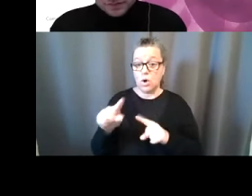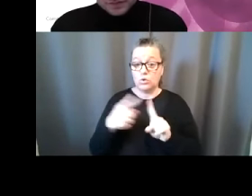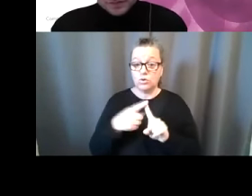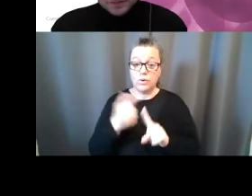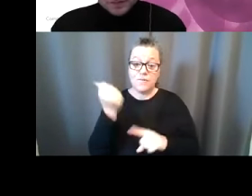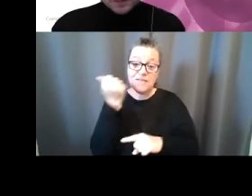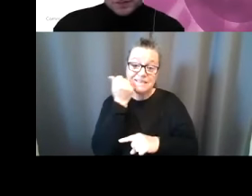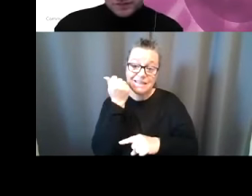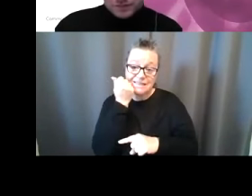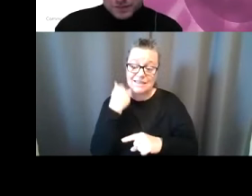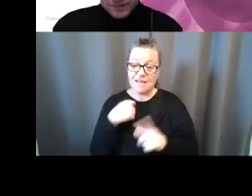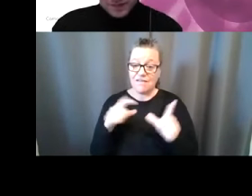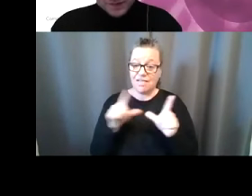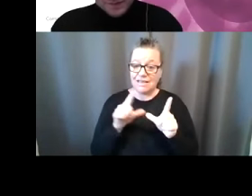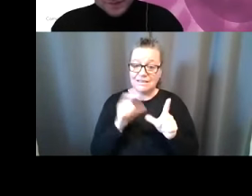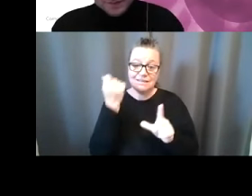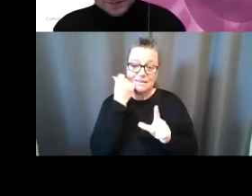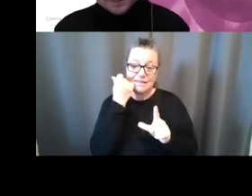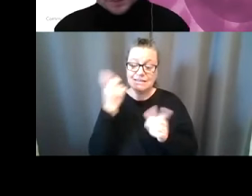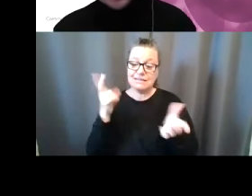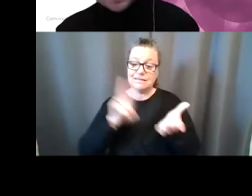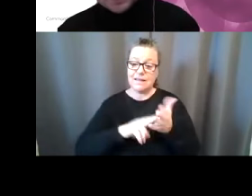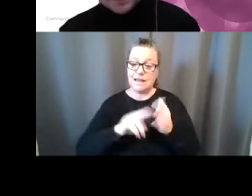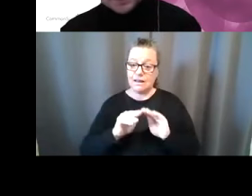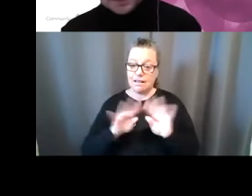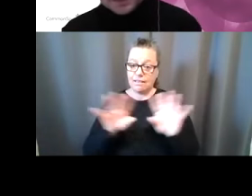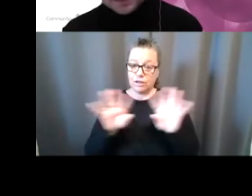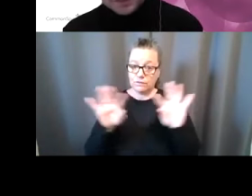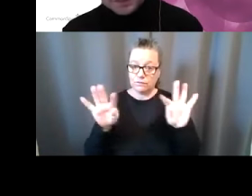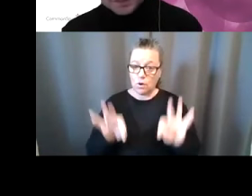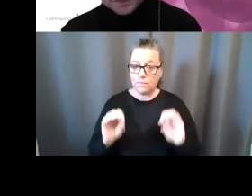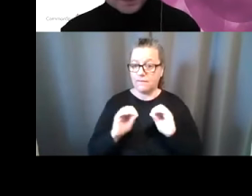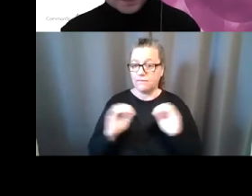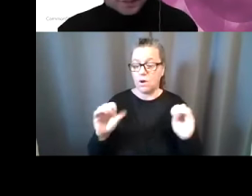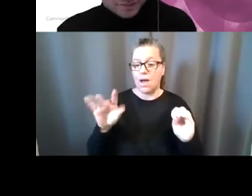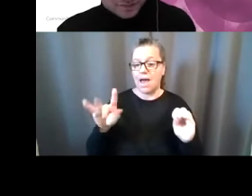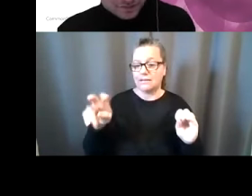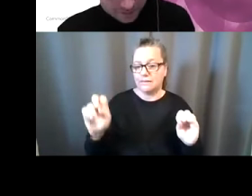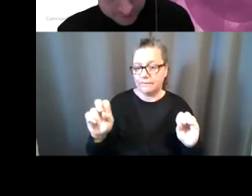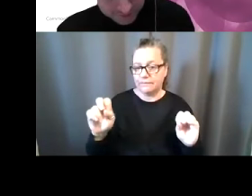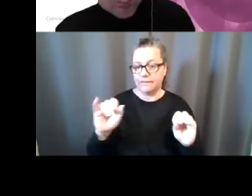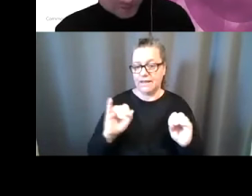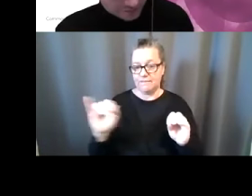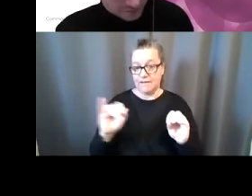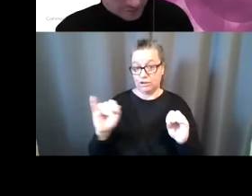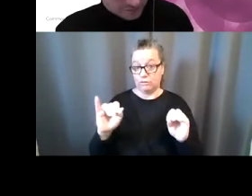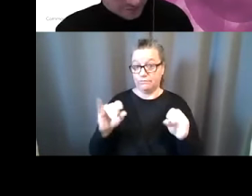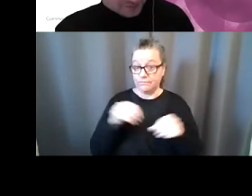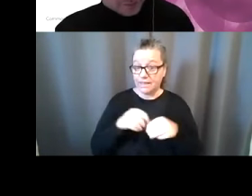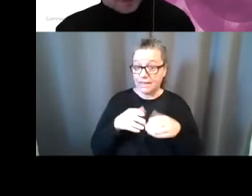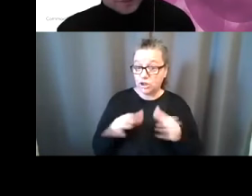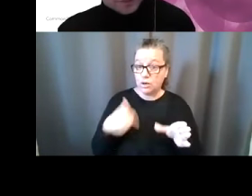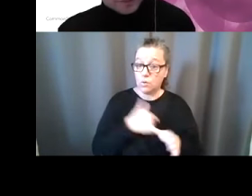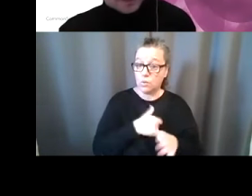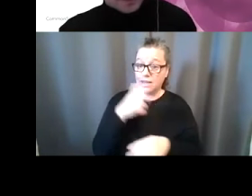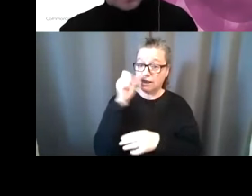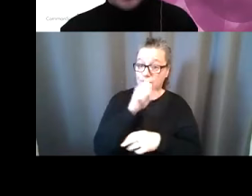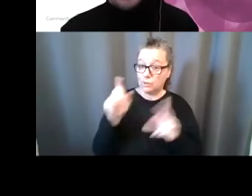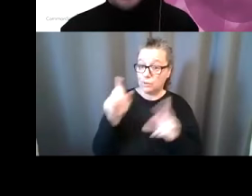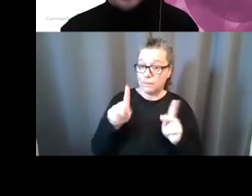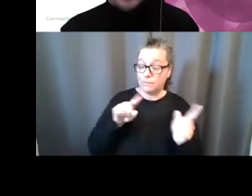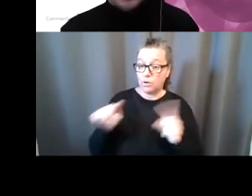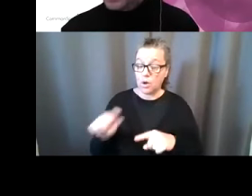have a licensed dentist sign a clearance form stating that the patient has no active infections. In general, we assume that people go to the dentist